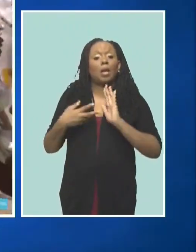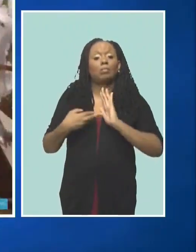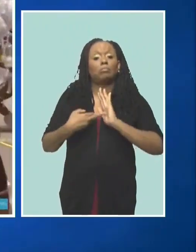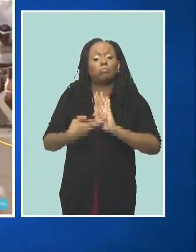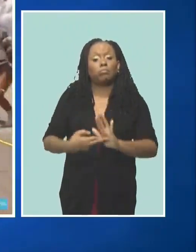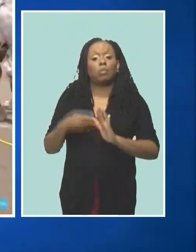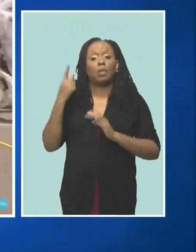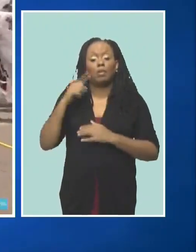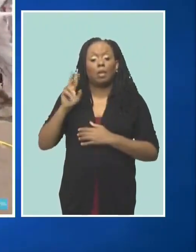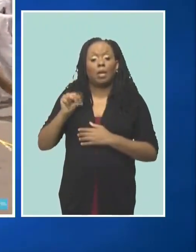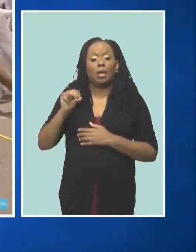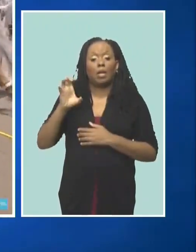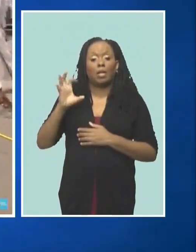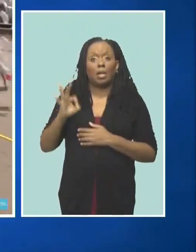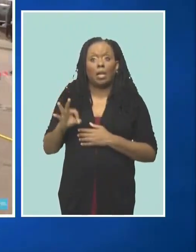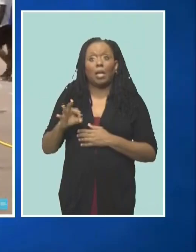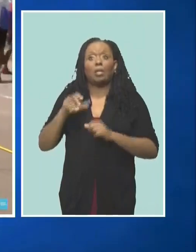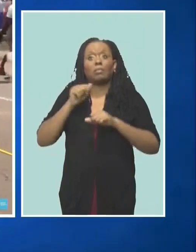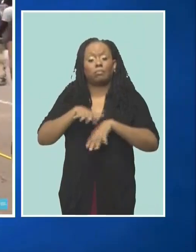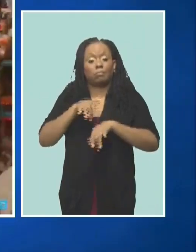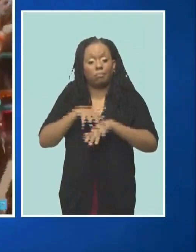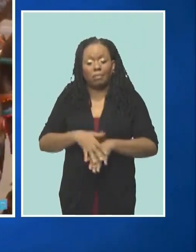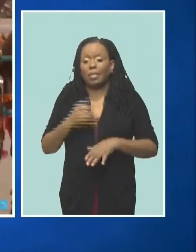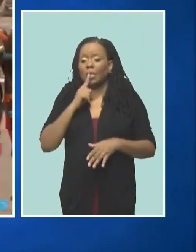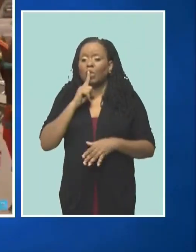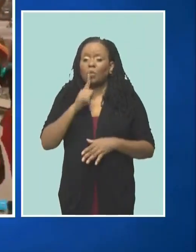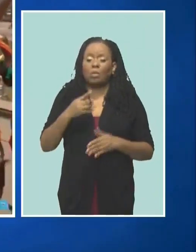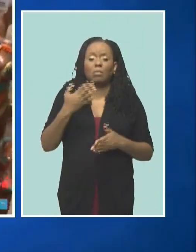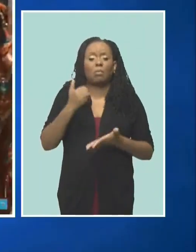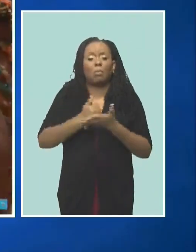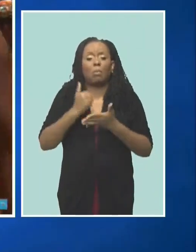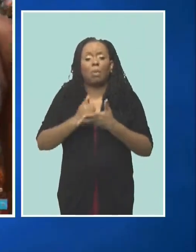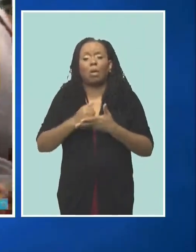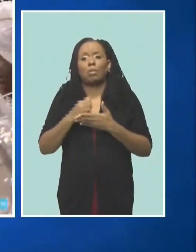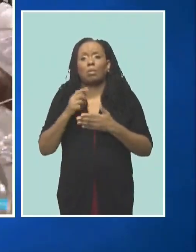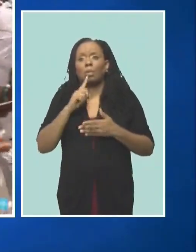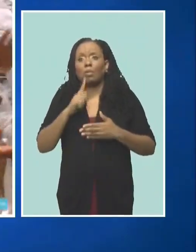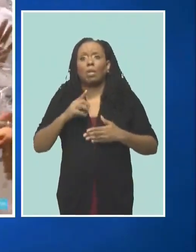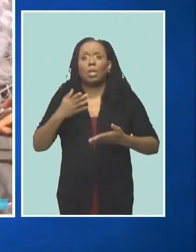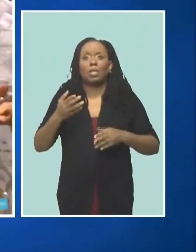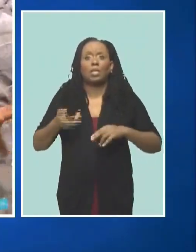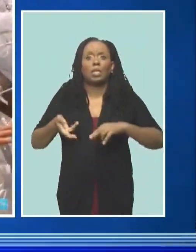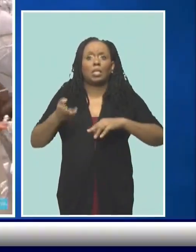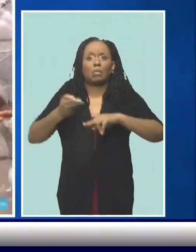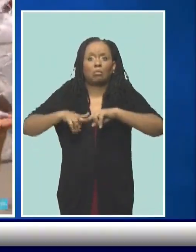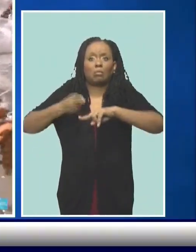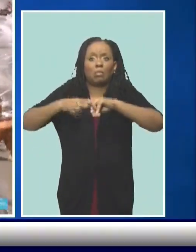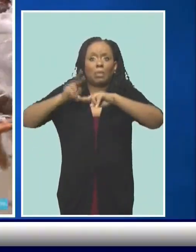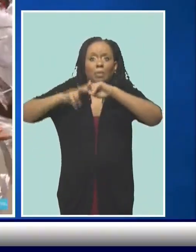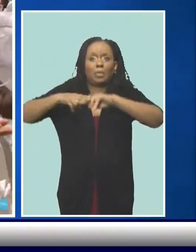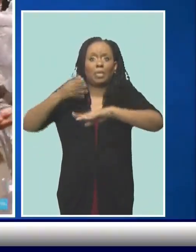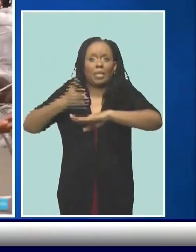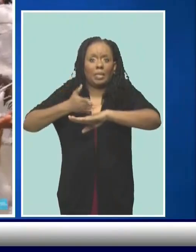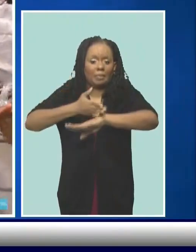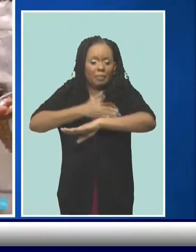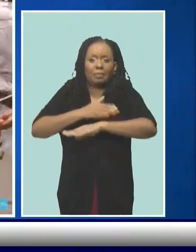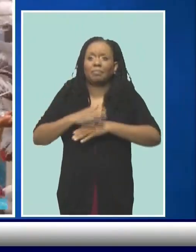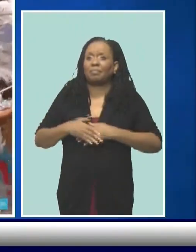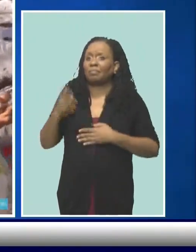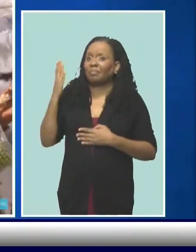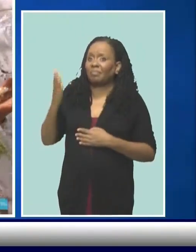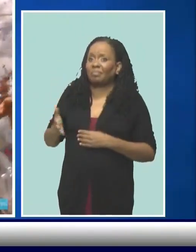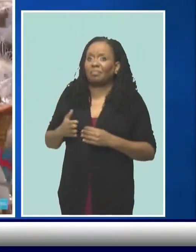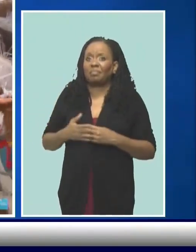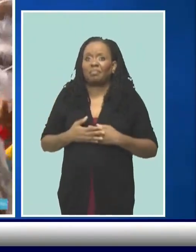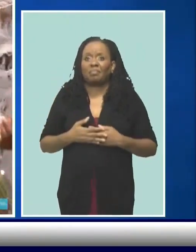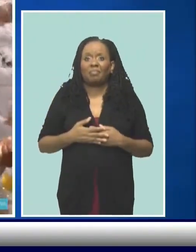mass. She believes the festival will help to boost the tourism industry. We did well. I mean, in terms of our numbers, we've been pacing ahead for